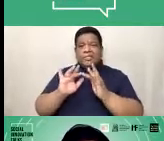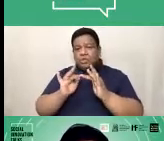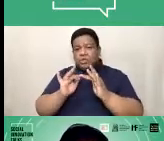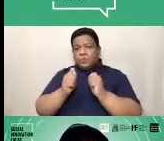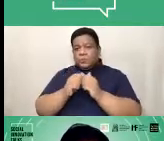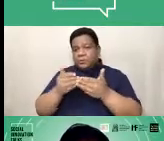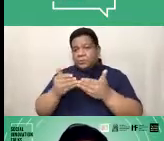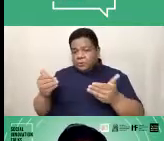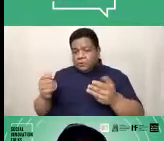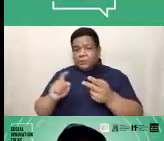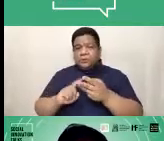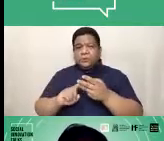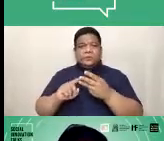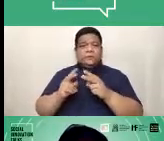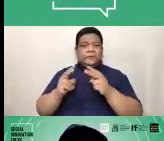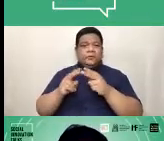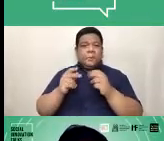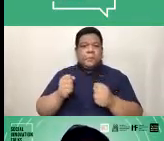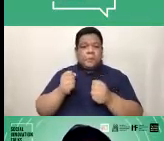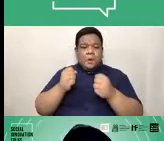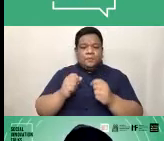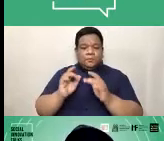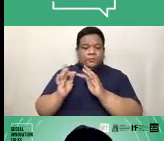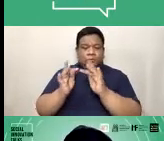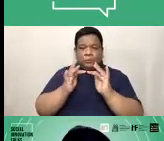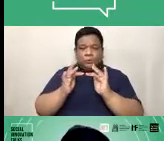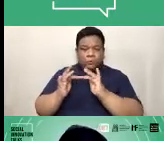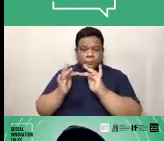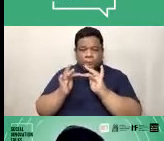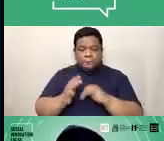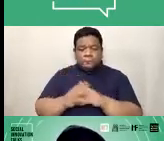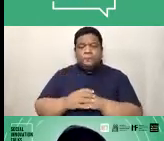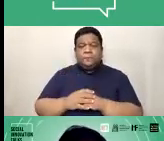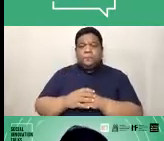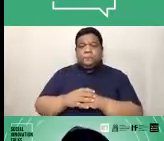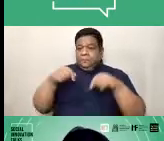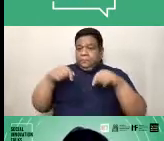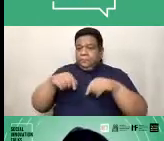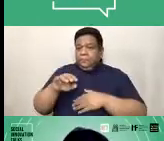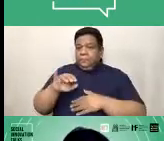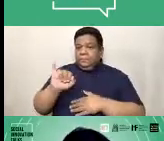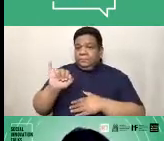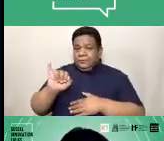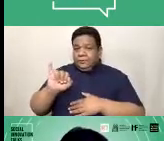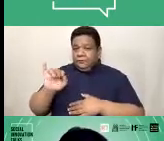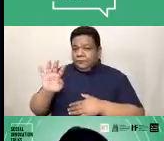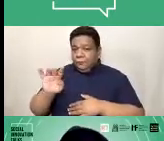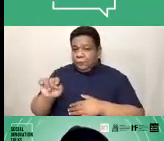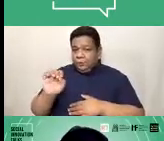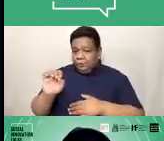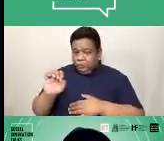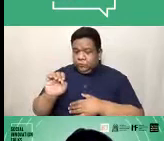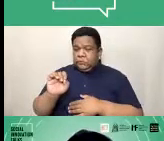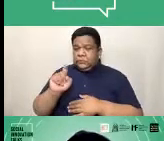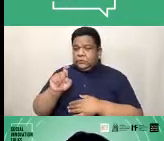as very powerful networks. So in this Industry 4.0, it's very important that we establish